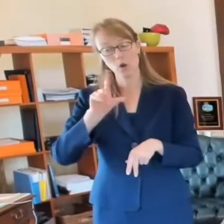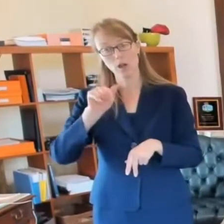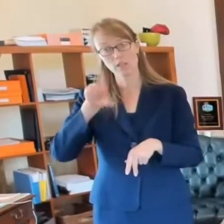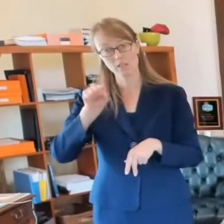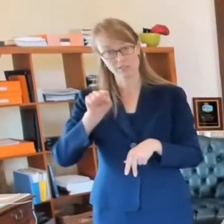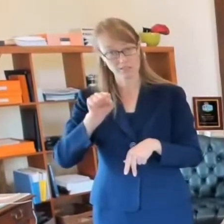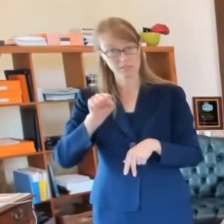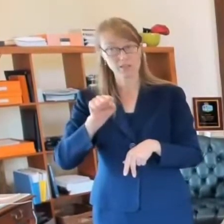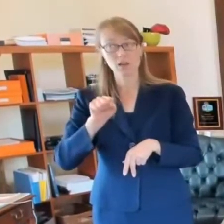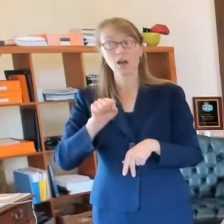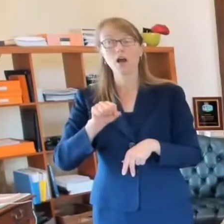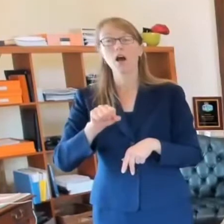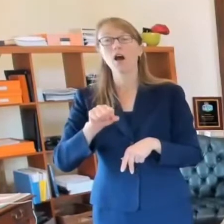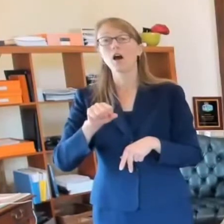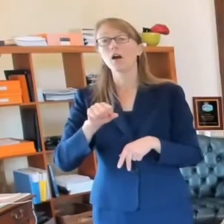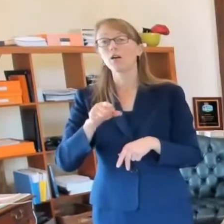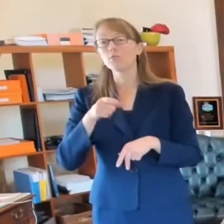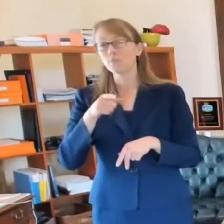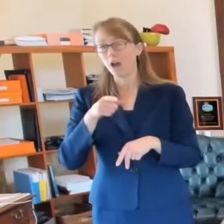question?